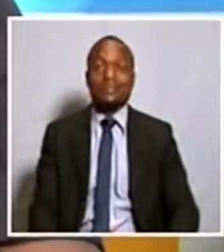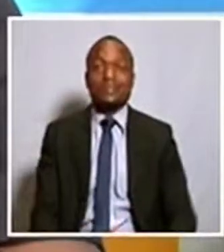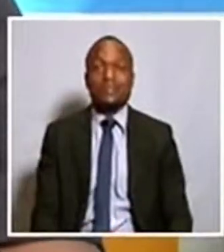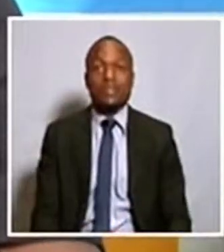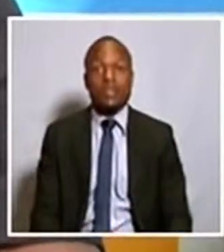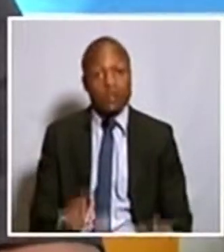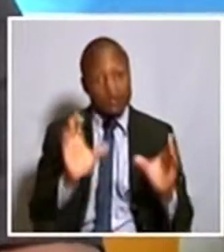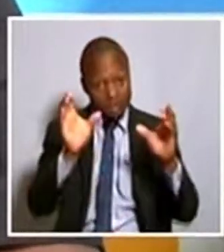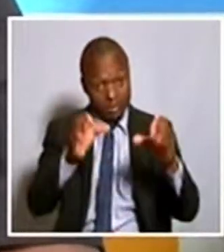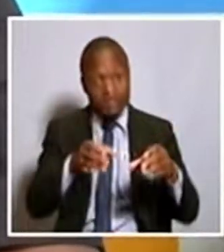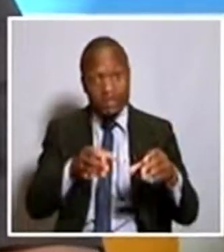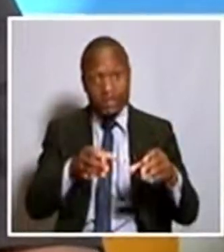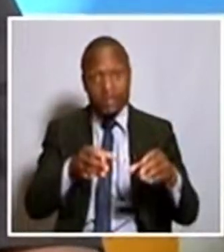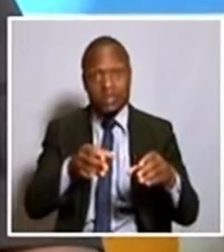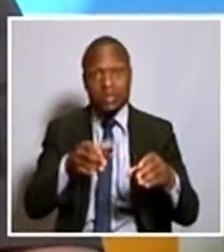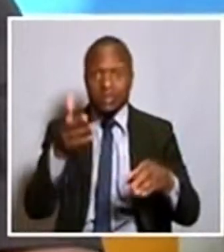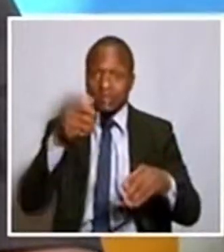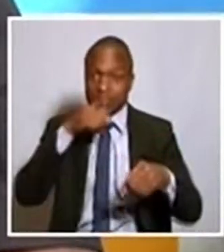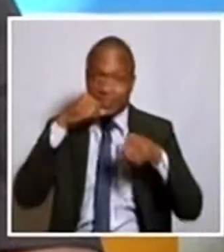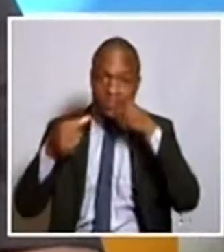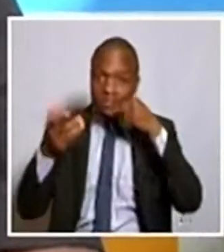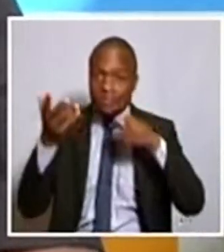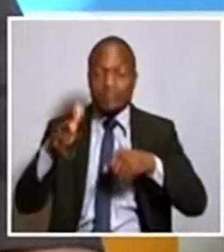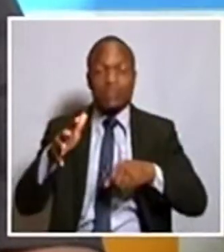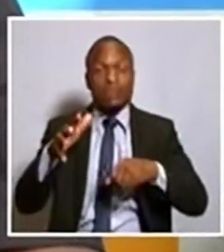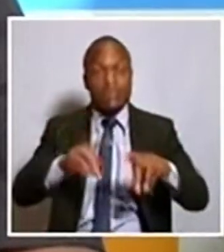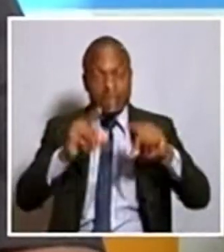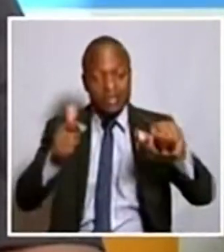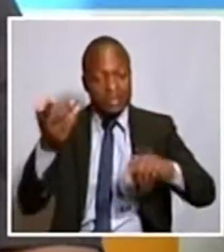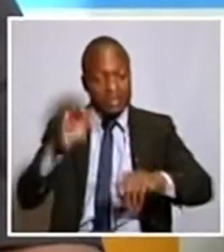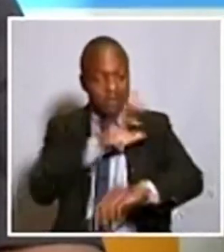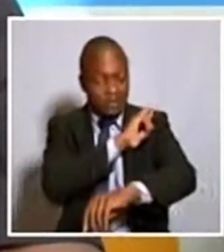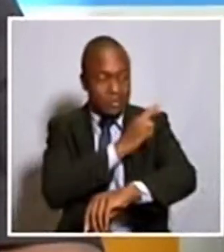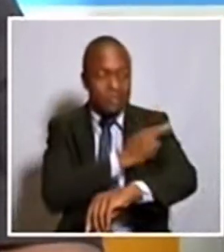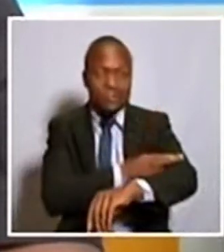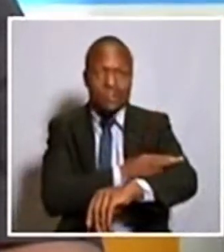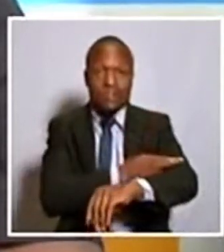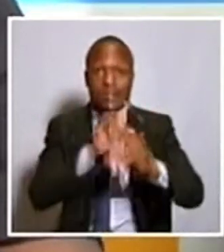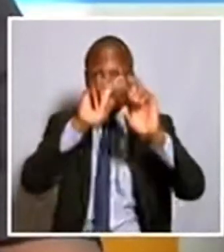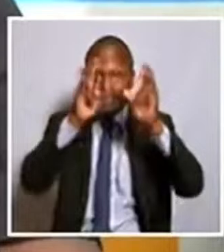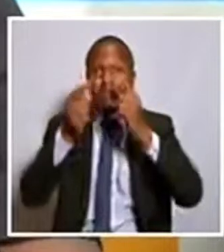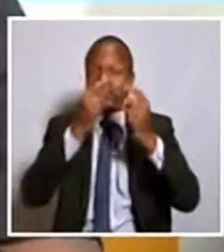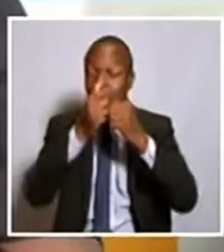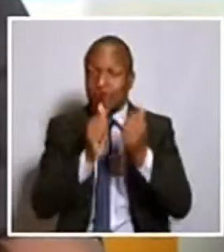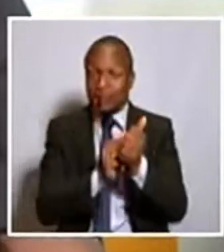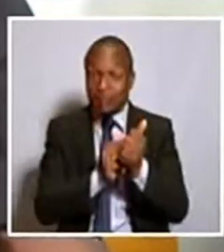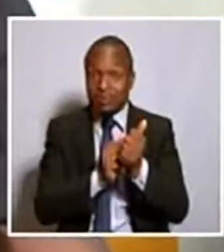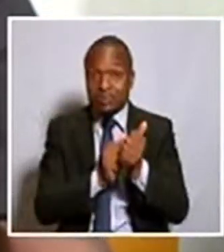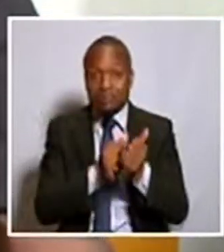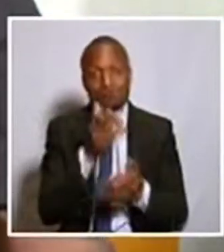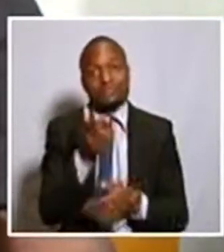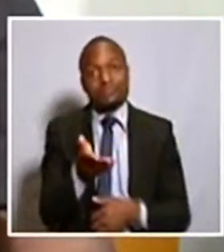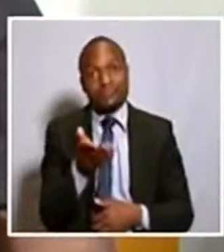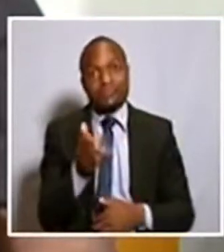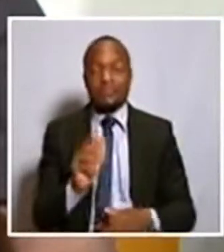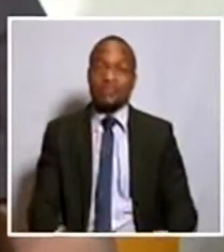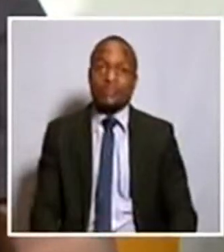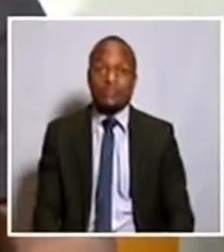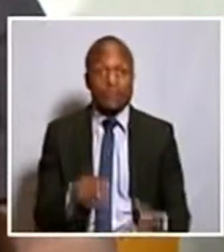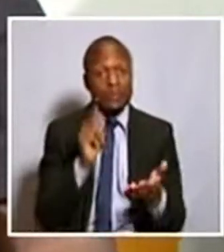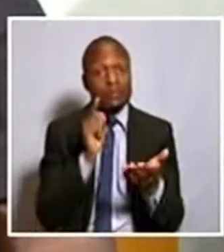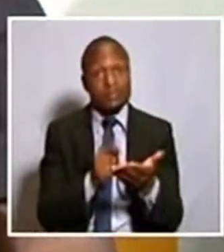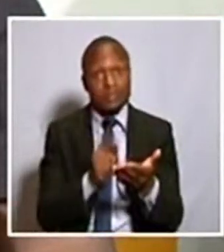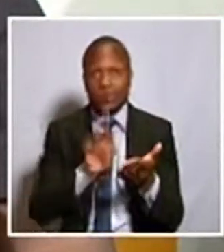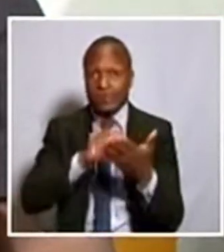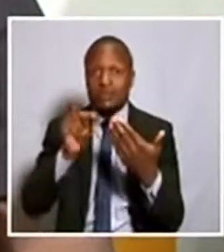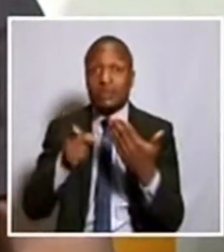As the Committee on Agriculture, Lands and Natural Resources, and the topic we are discussing today, which is on the table, this is the